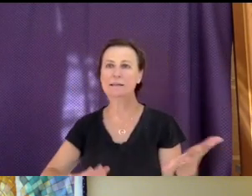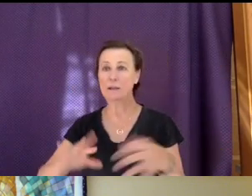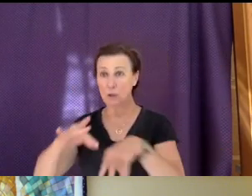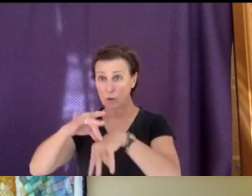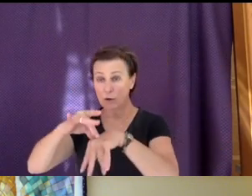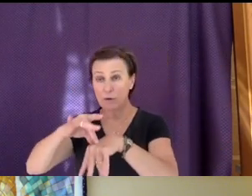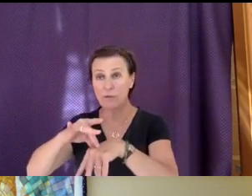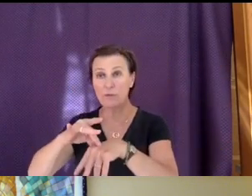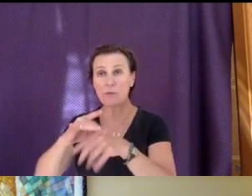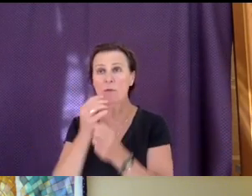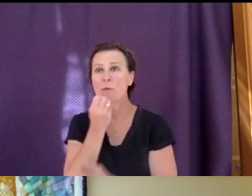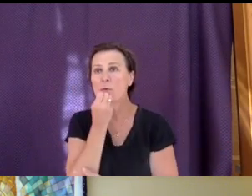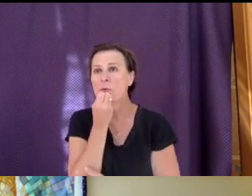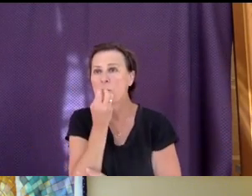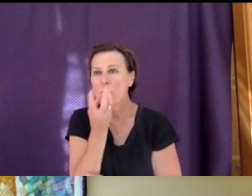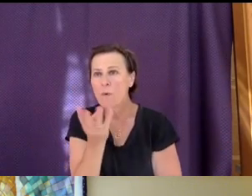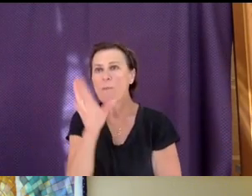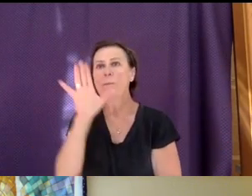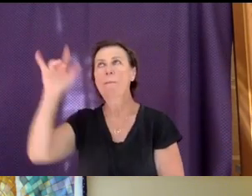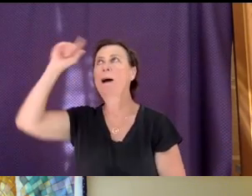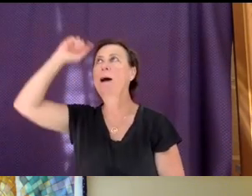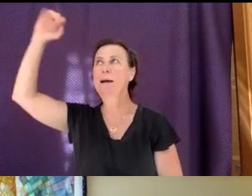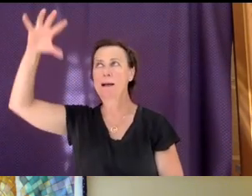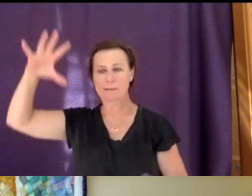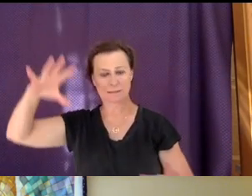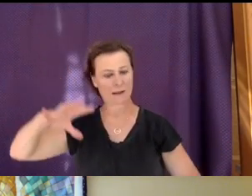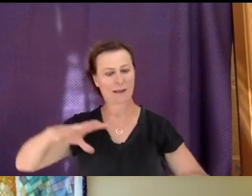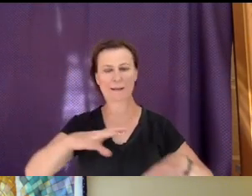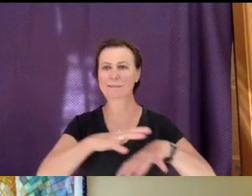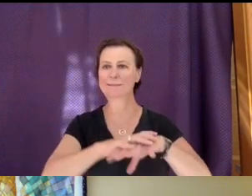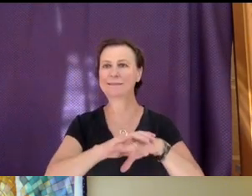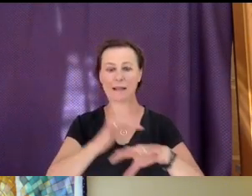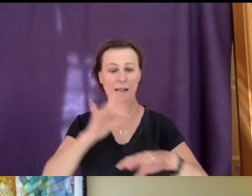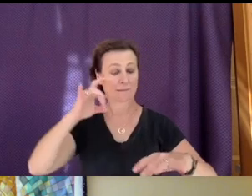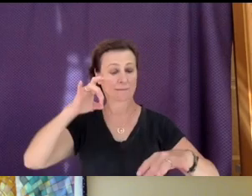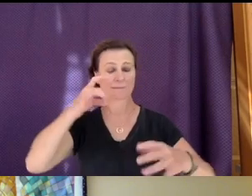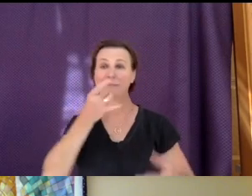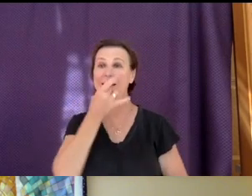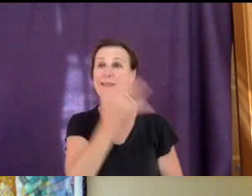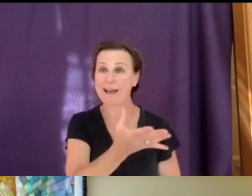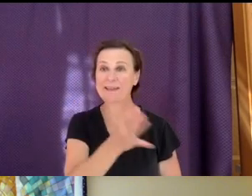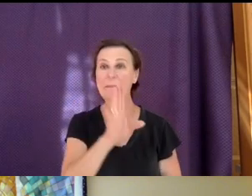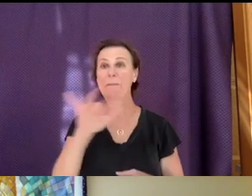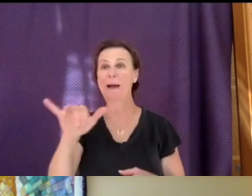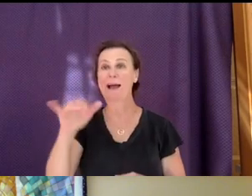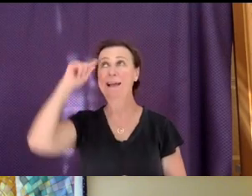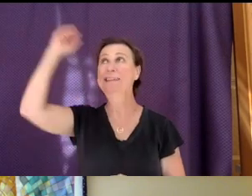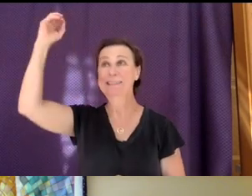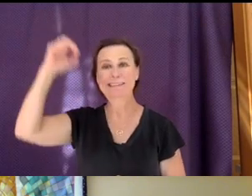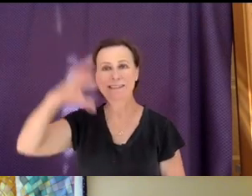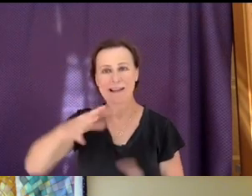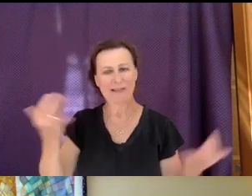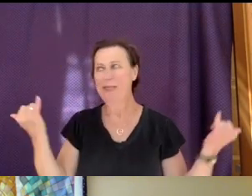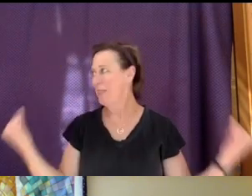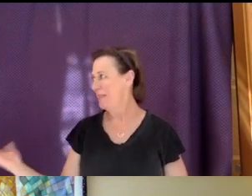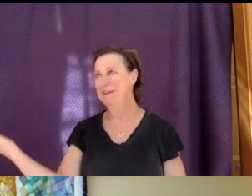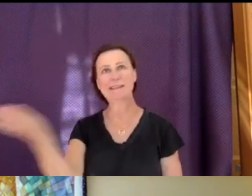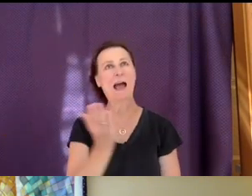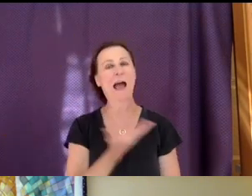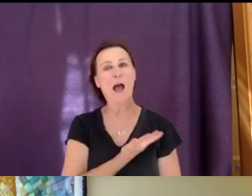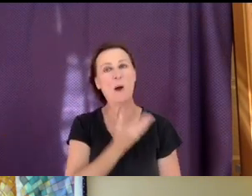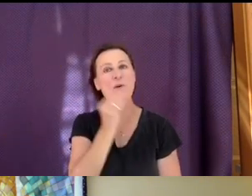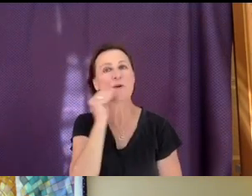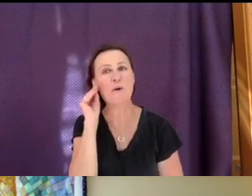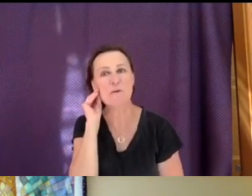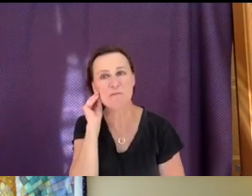Earth warmed by the sun, lit by sunlight. This is our home. Out